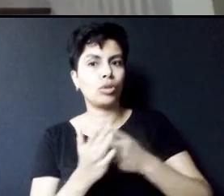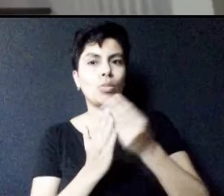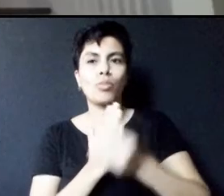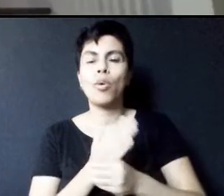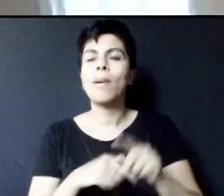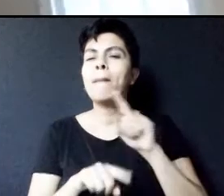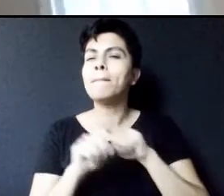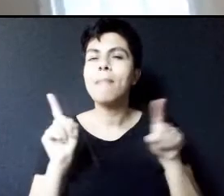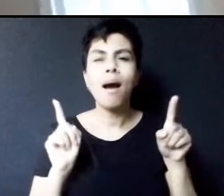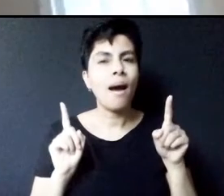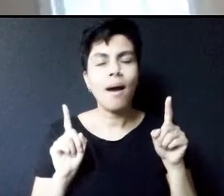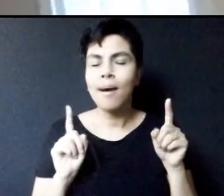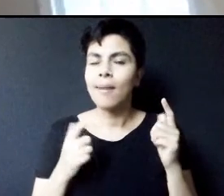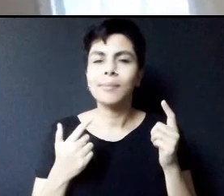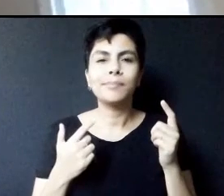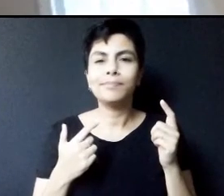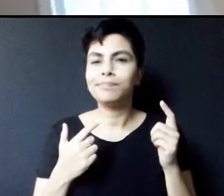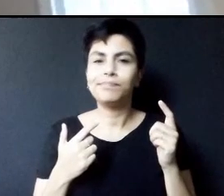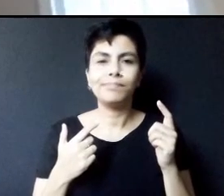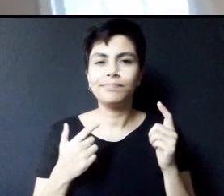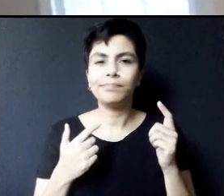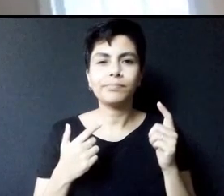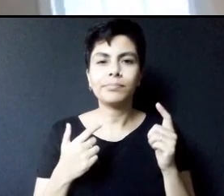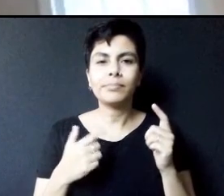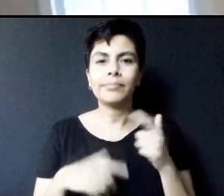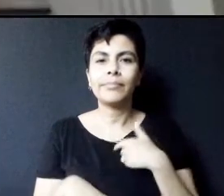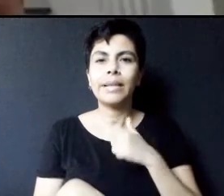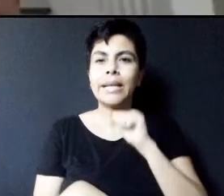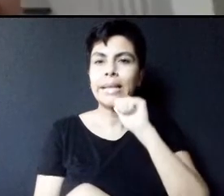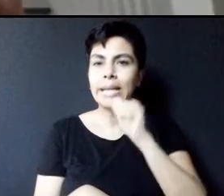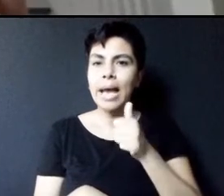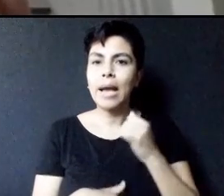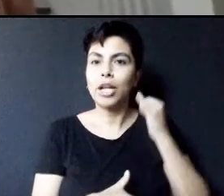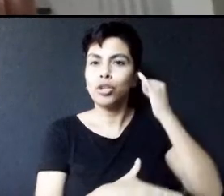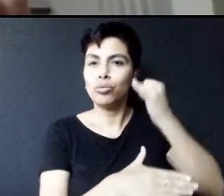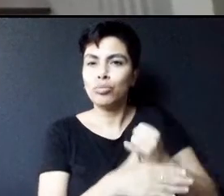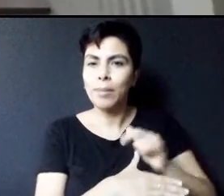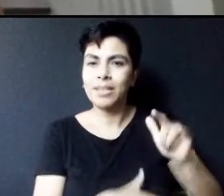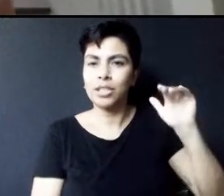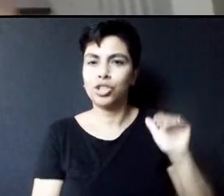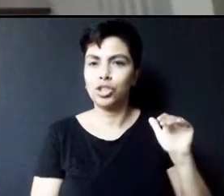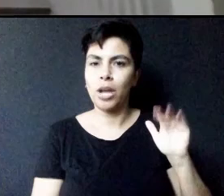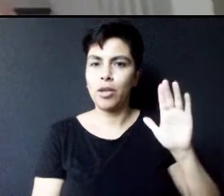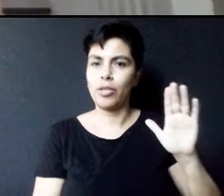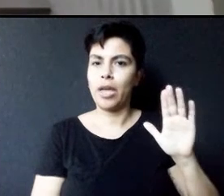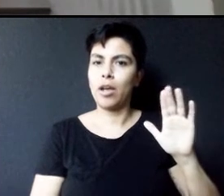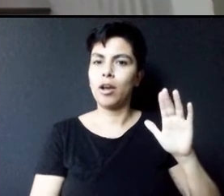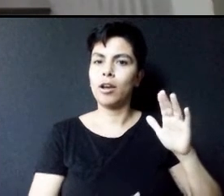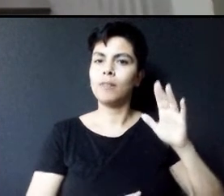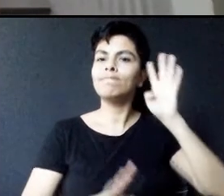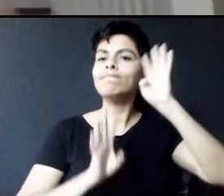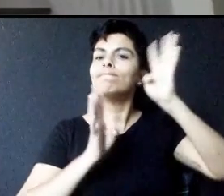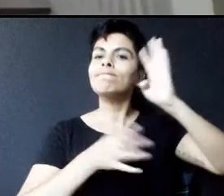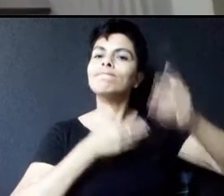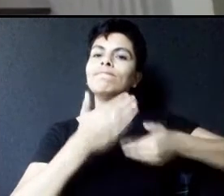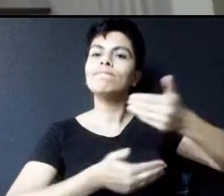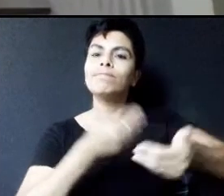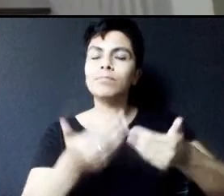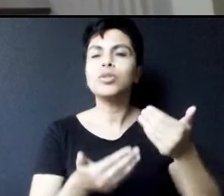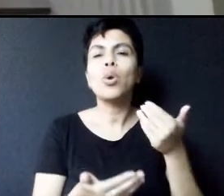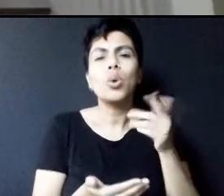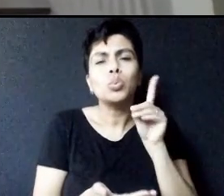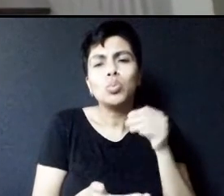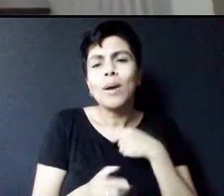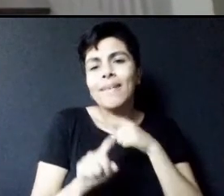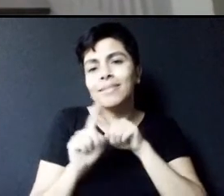the program. But again, sort of not like interrupting like what the child might be doing at that time. So I